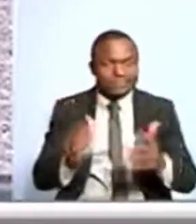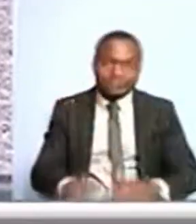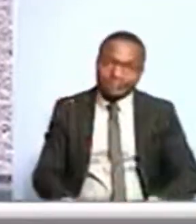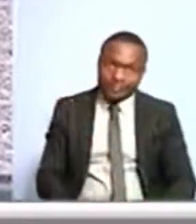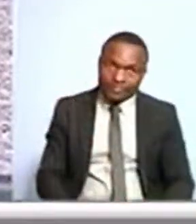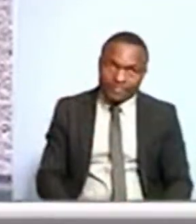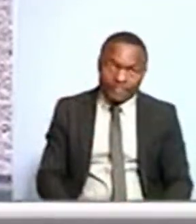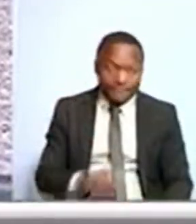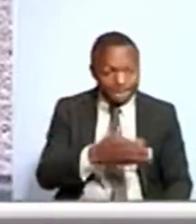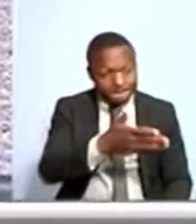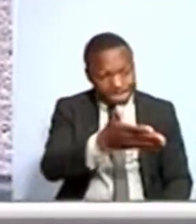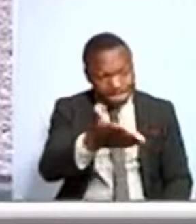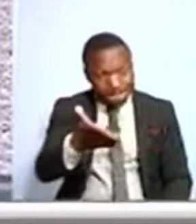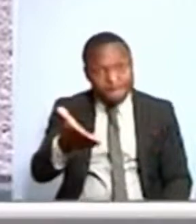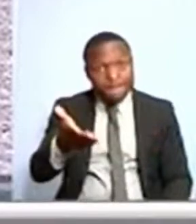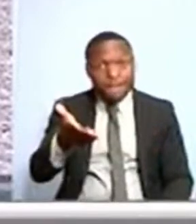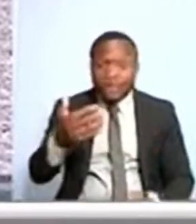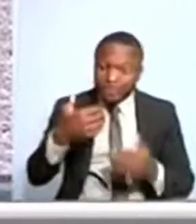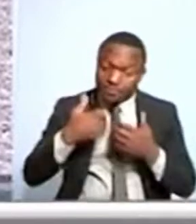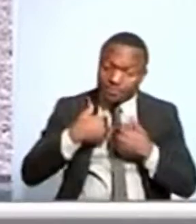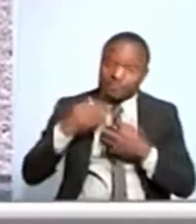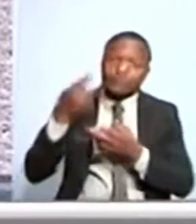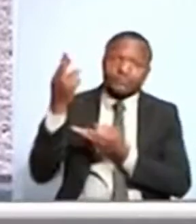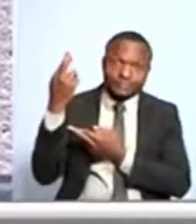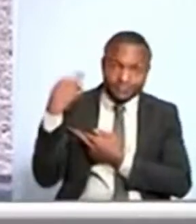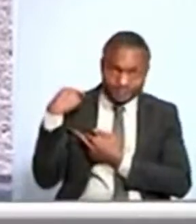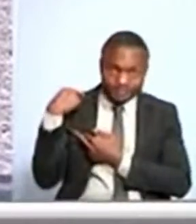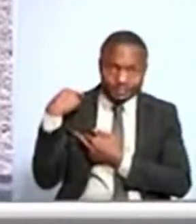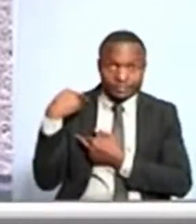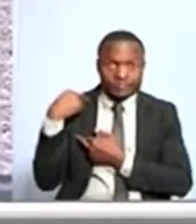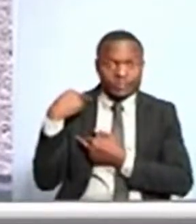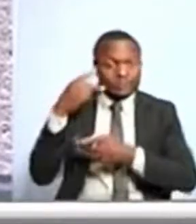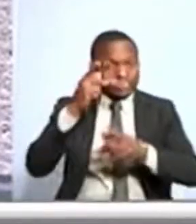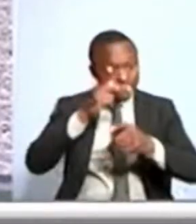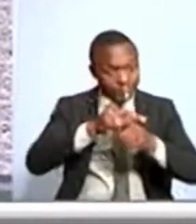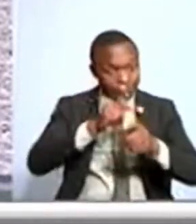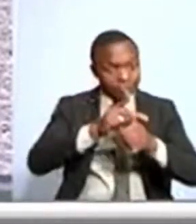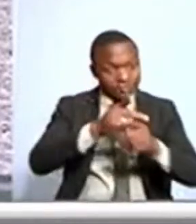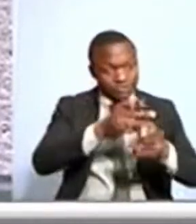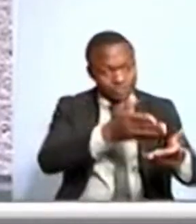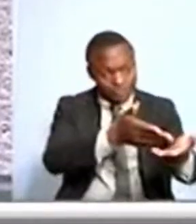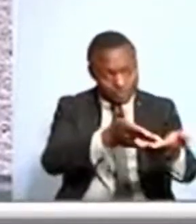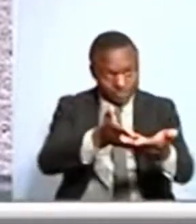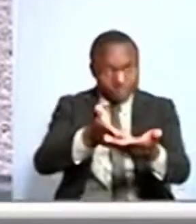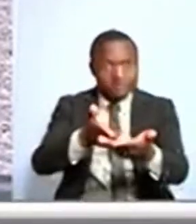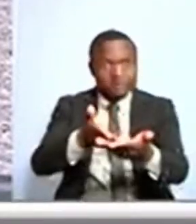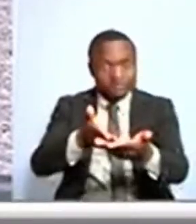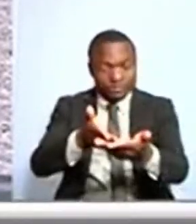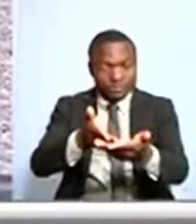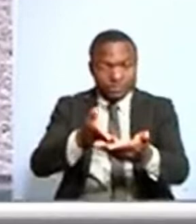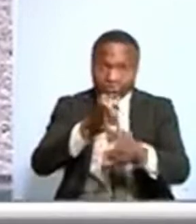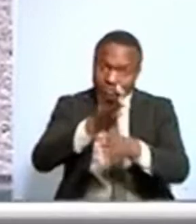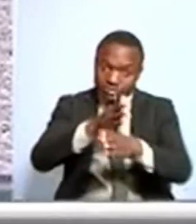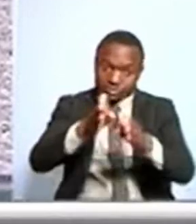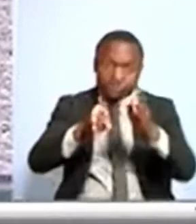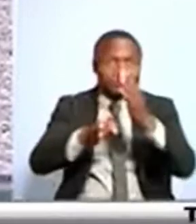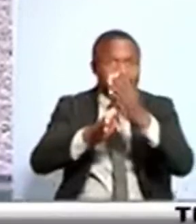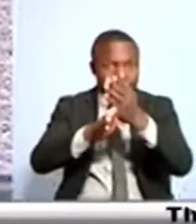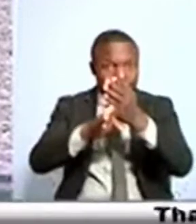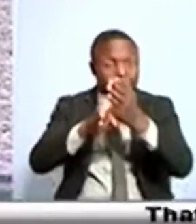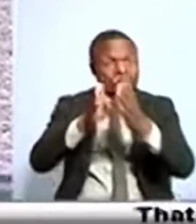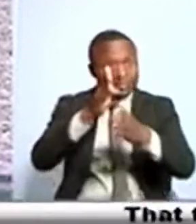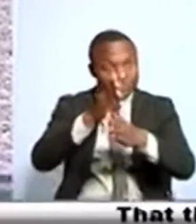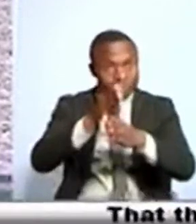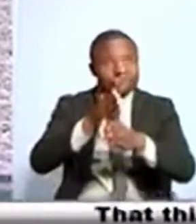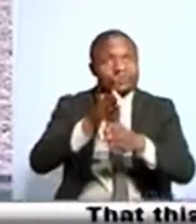by those that are charged with the responsibility to look after these, especially fixed assets of